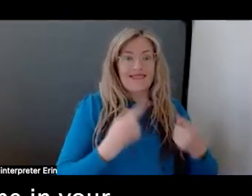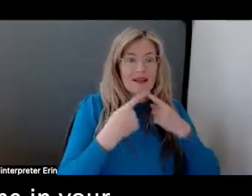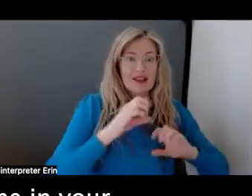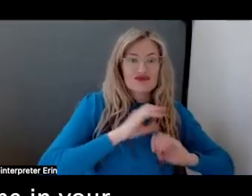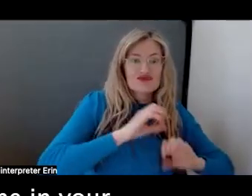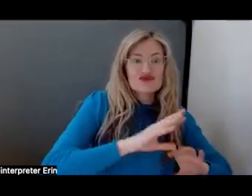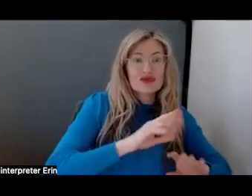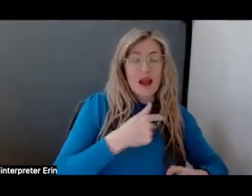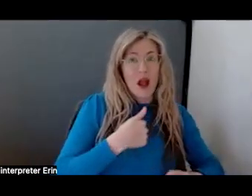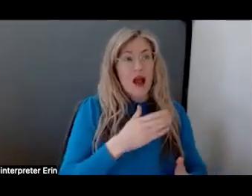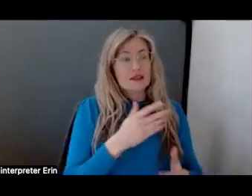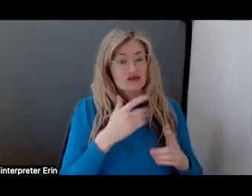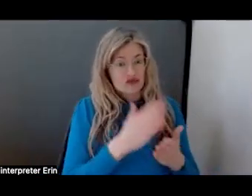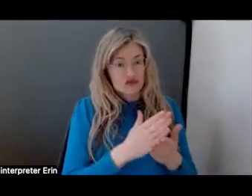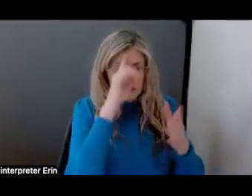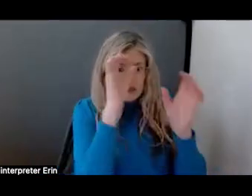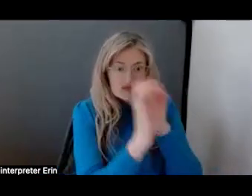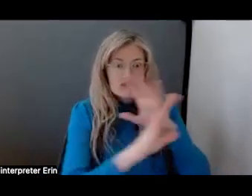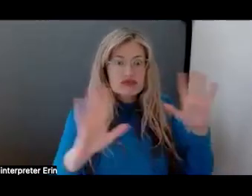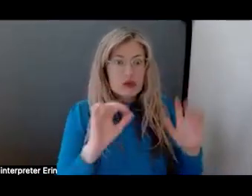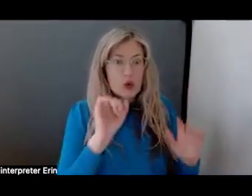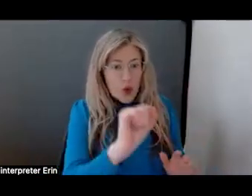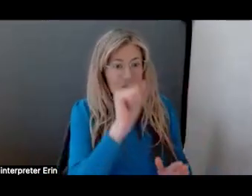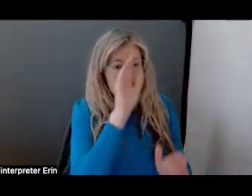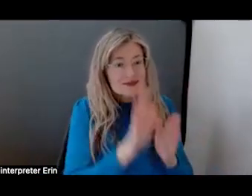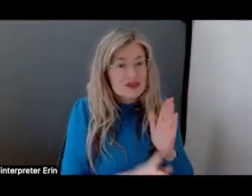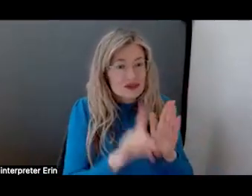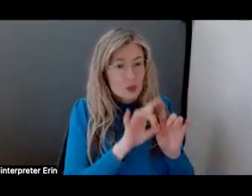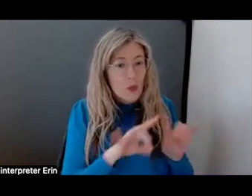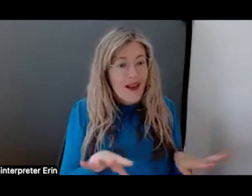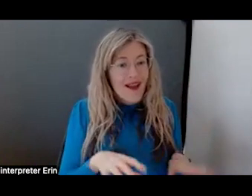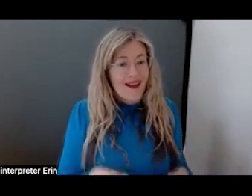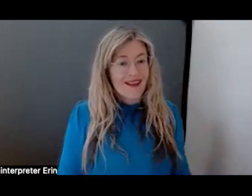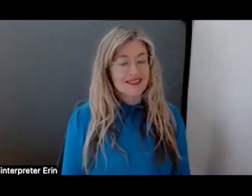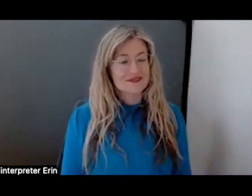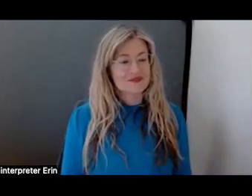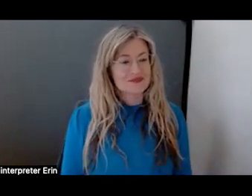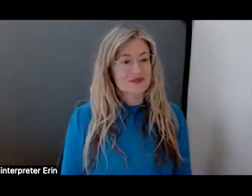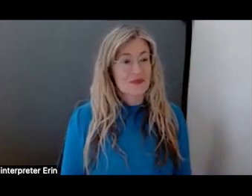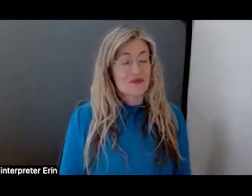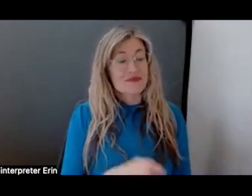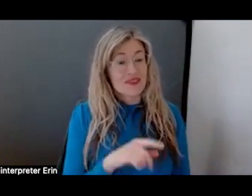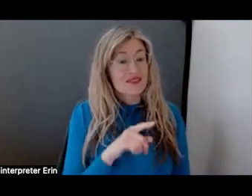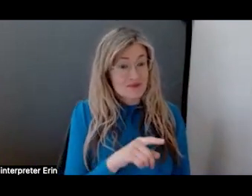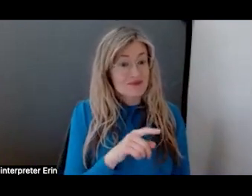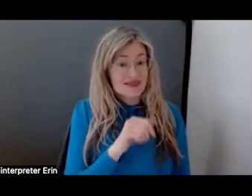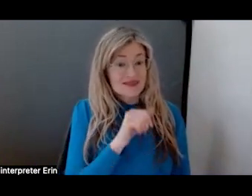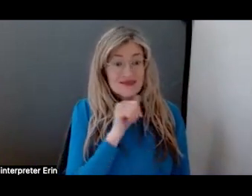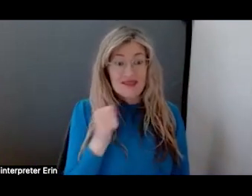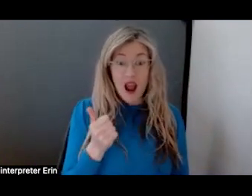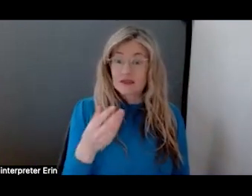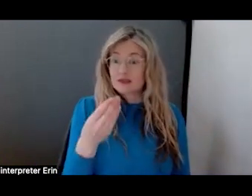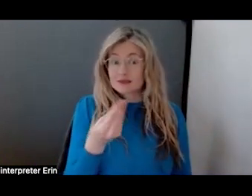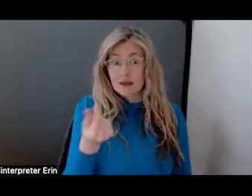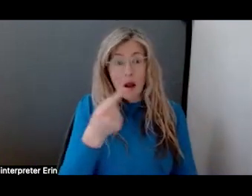your experience. And also it's so nice to hear that you also want to continue working together in the future.